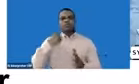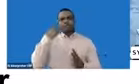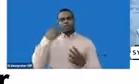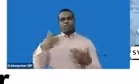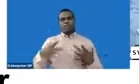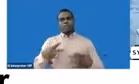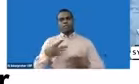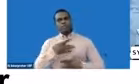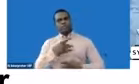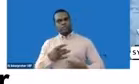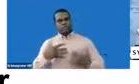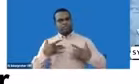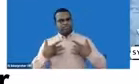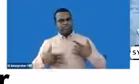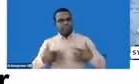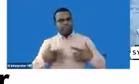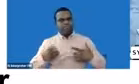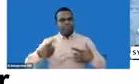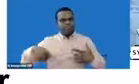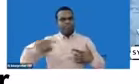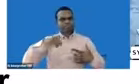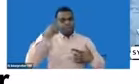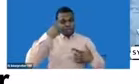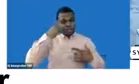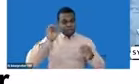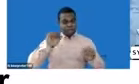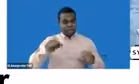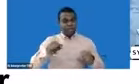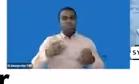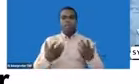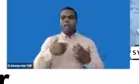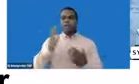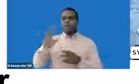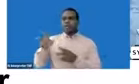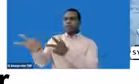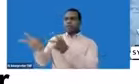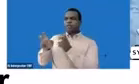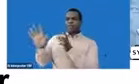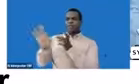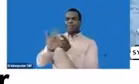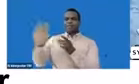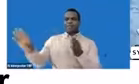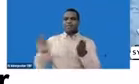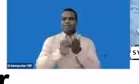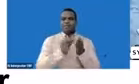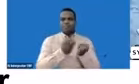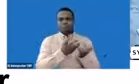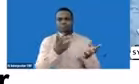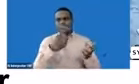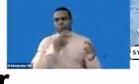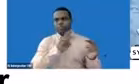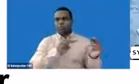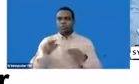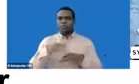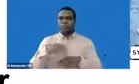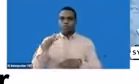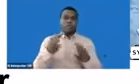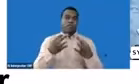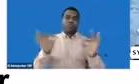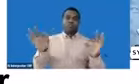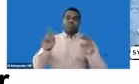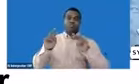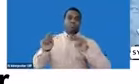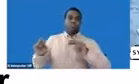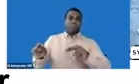And then there's the other part where the industry says that the AI is going to change everything, and we will have